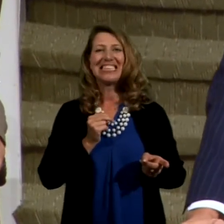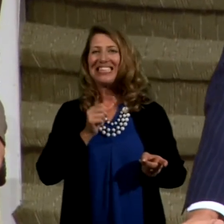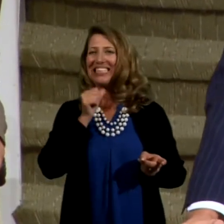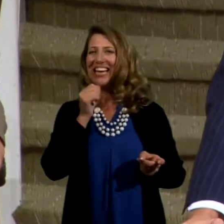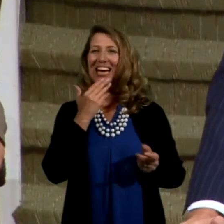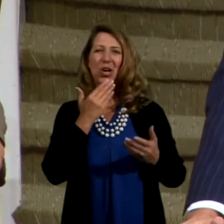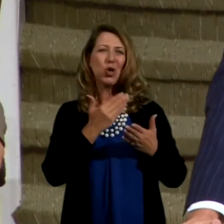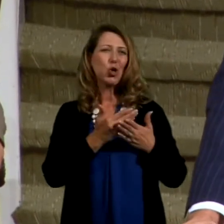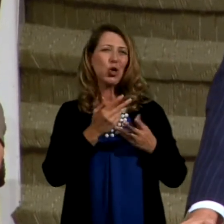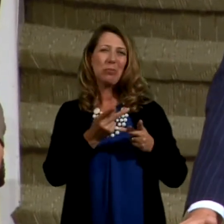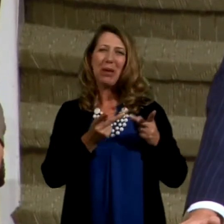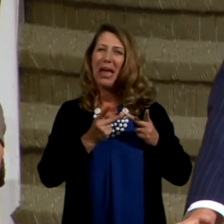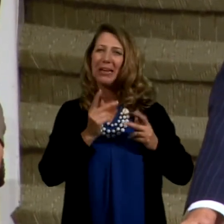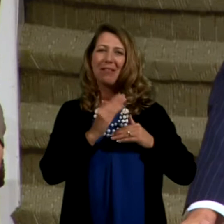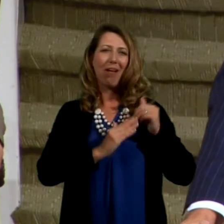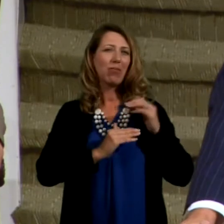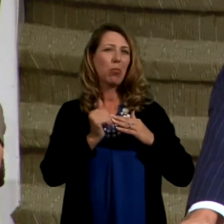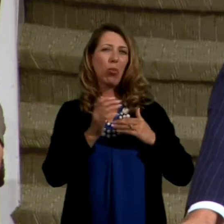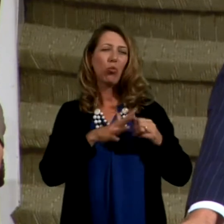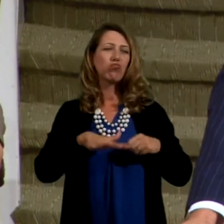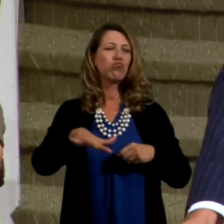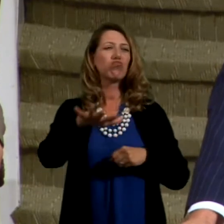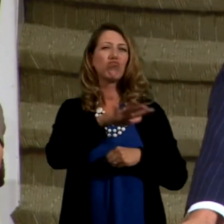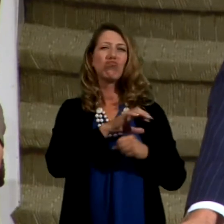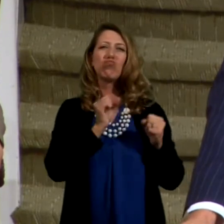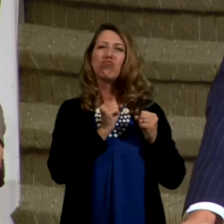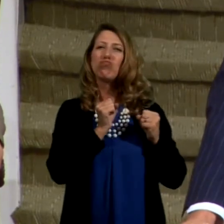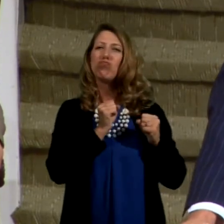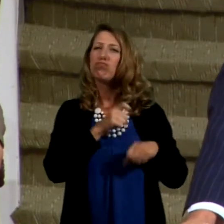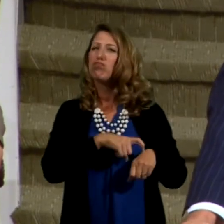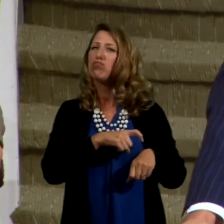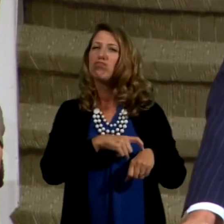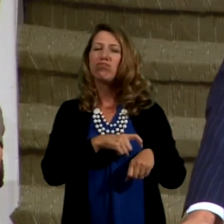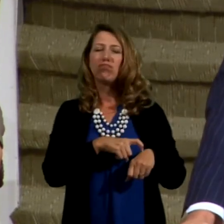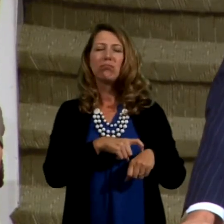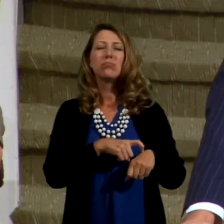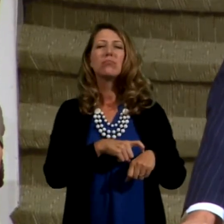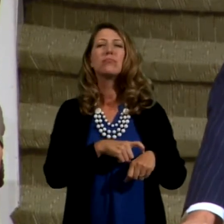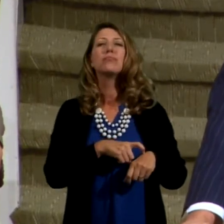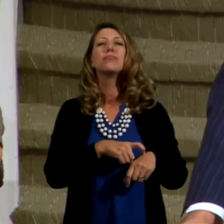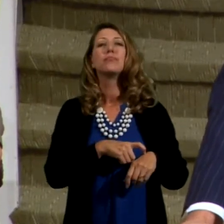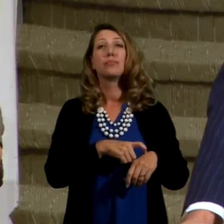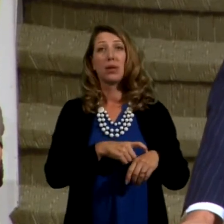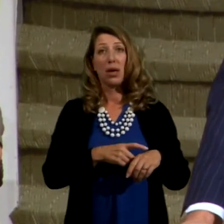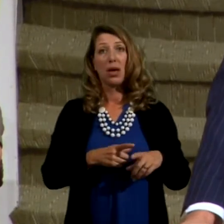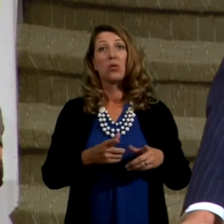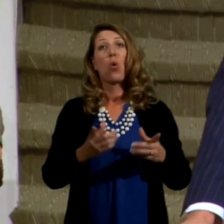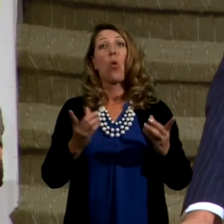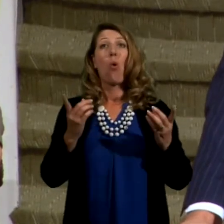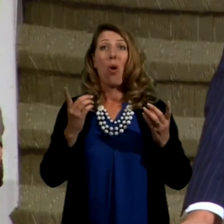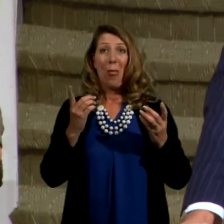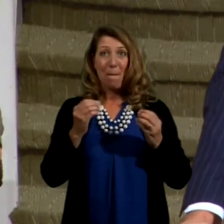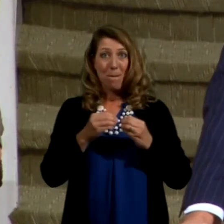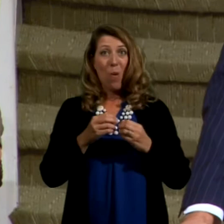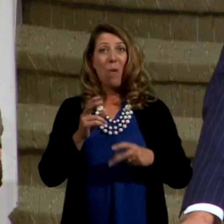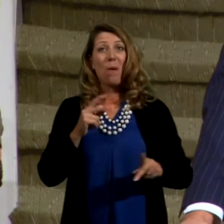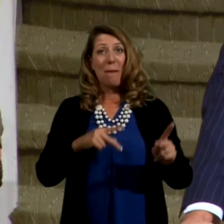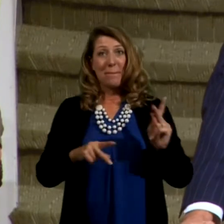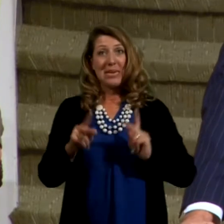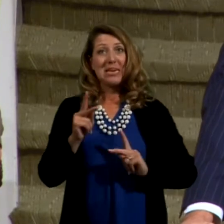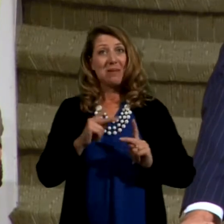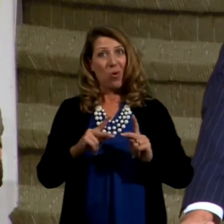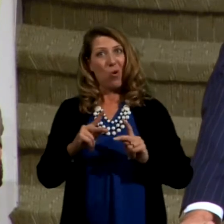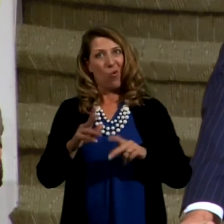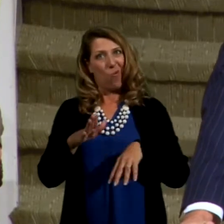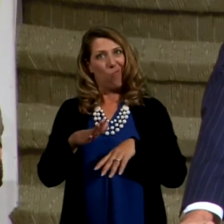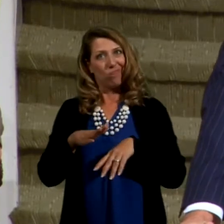it wasn't a comfortable surrounding. The circumstances were not favorable. And the more people